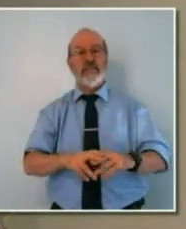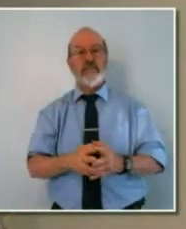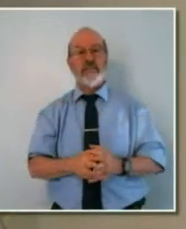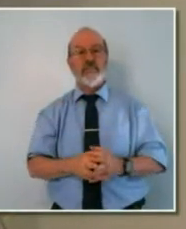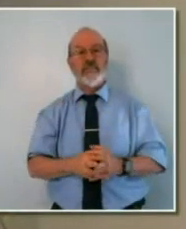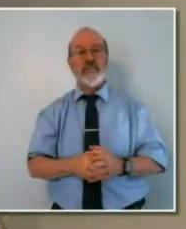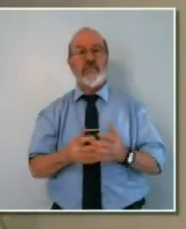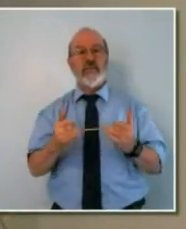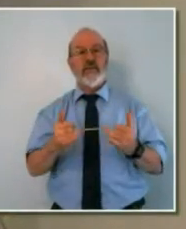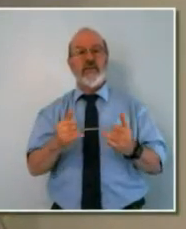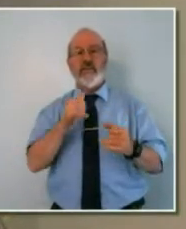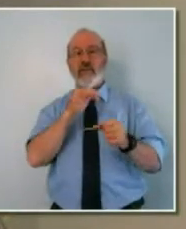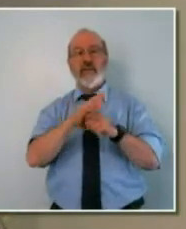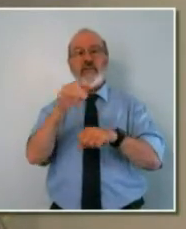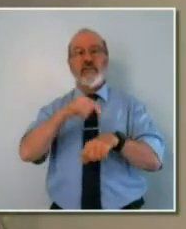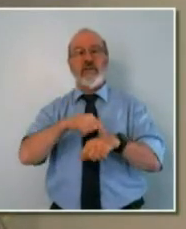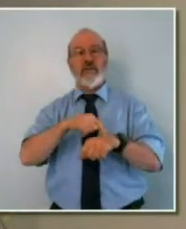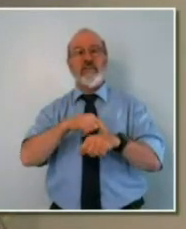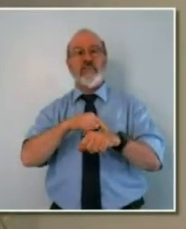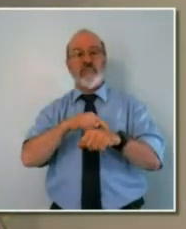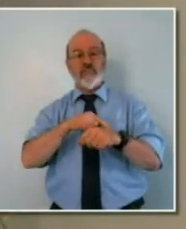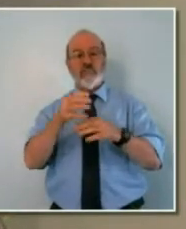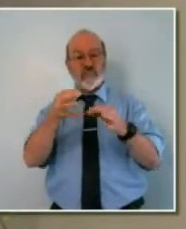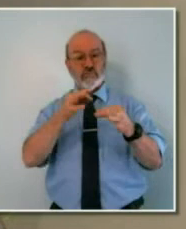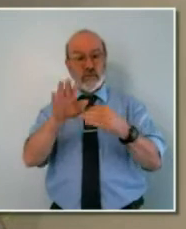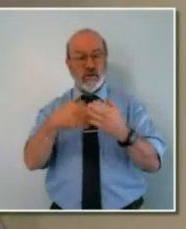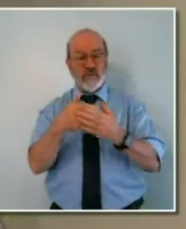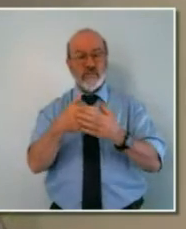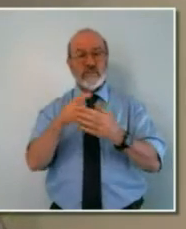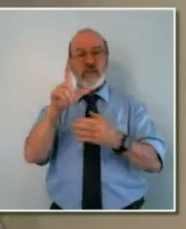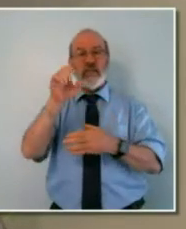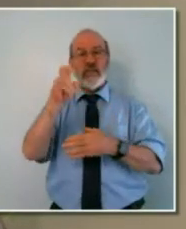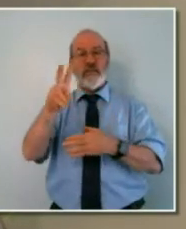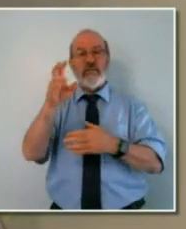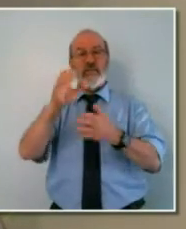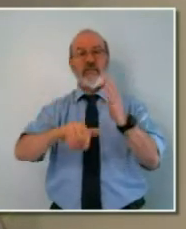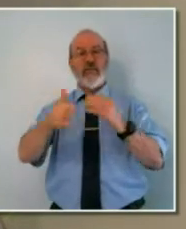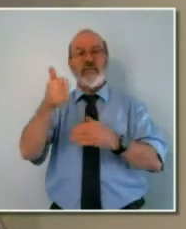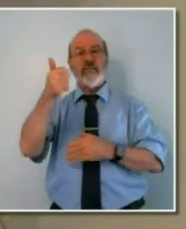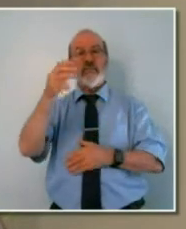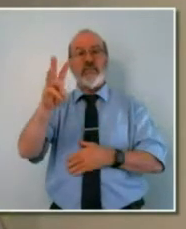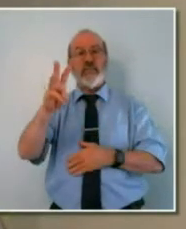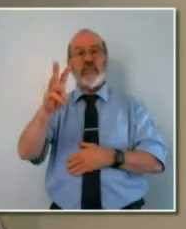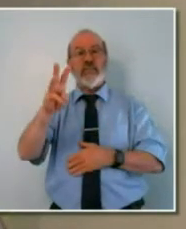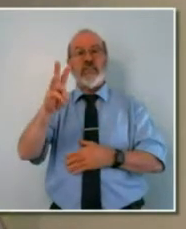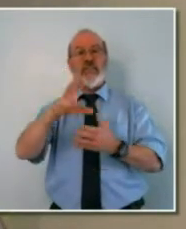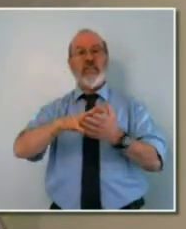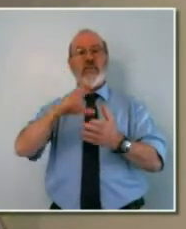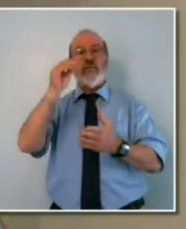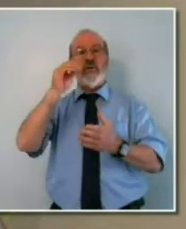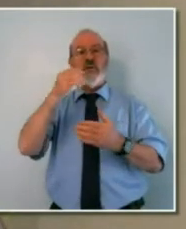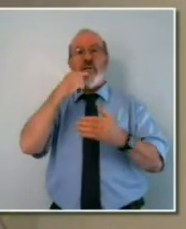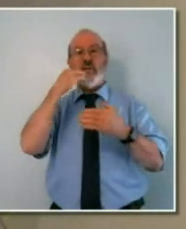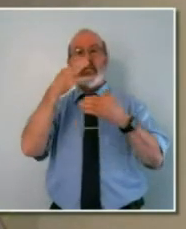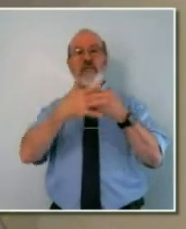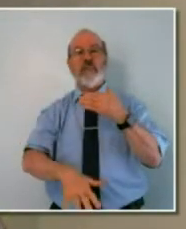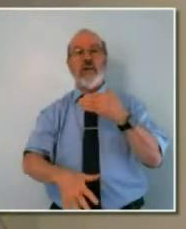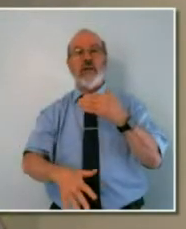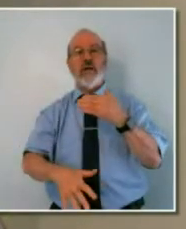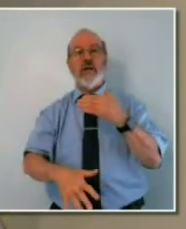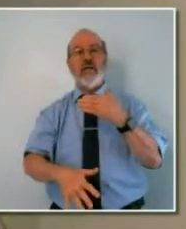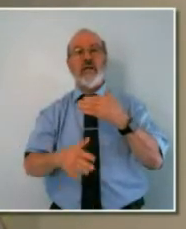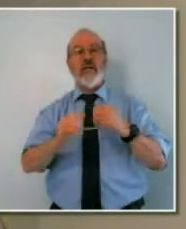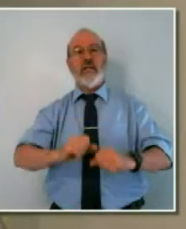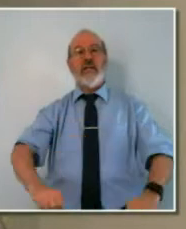don't have time again to go into all of this, but in Leviticus chapter 16, we learn that the blood of a